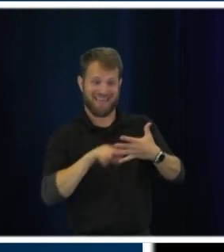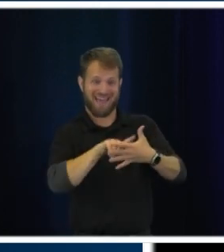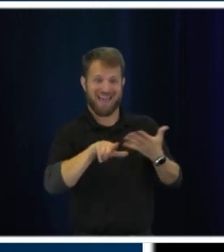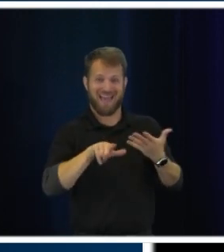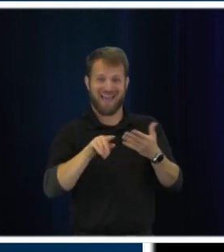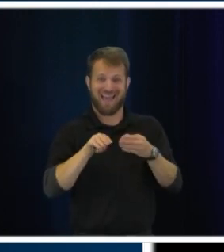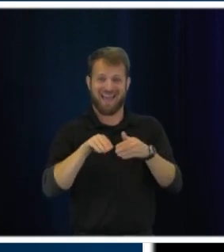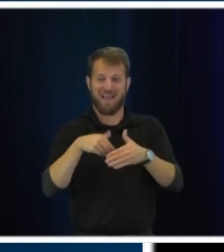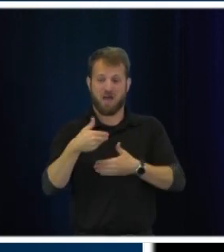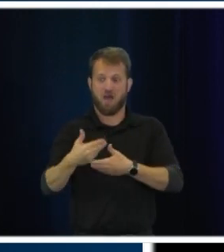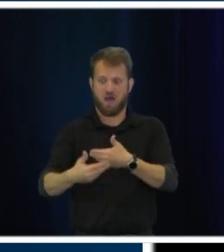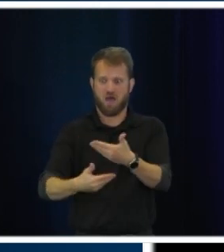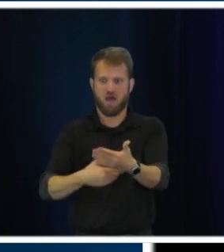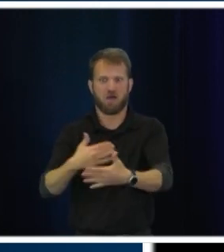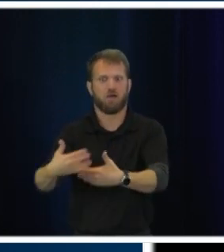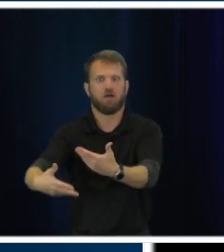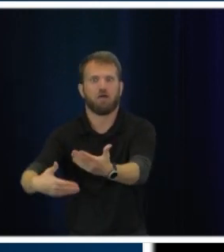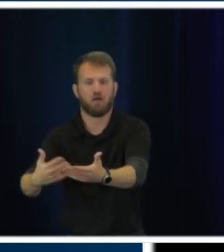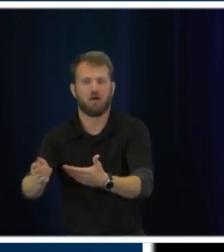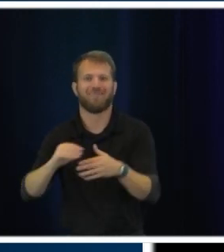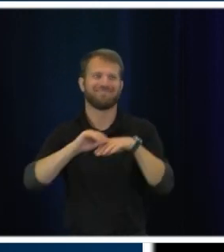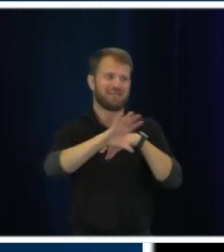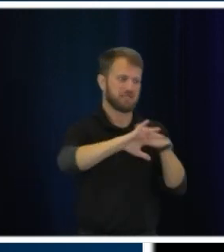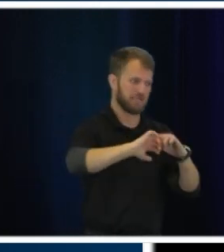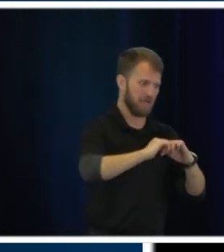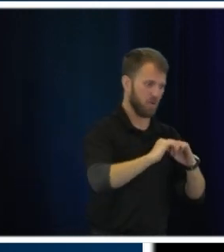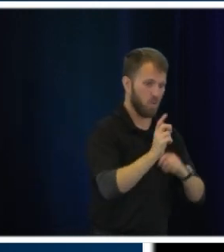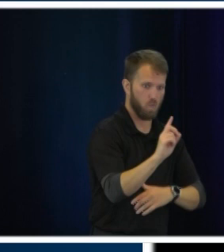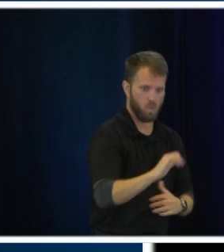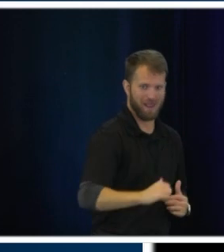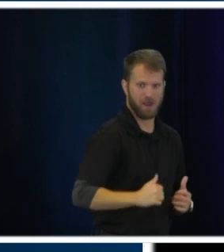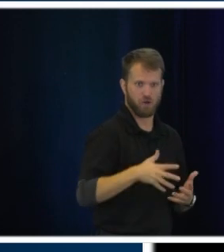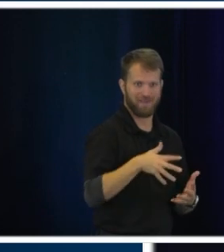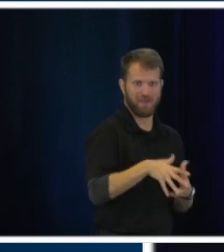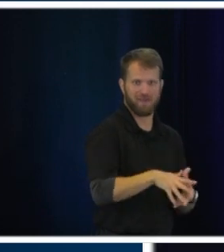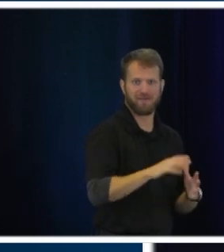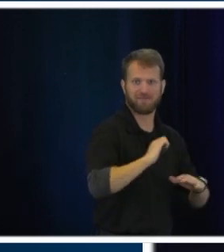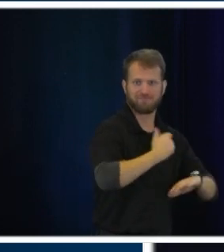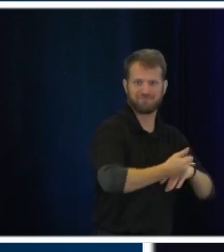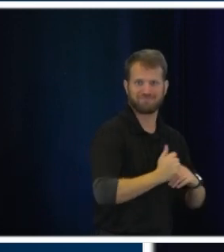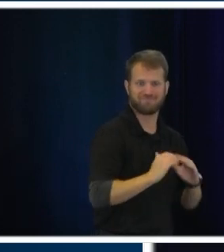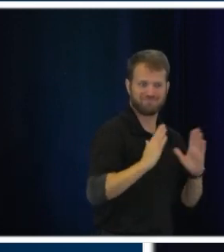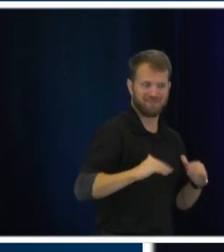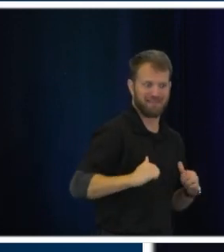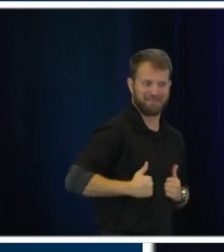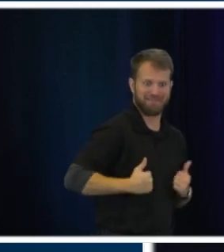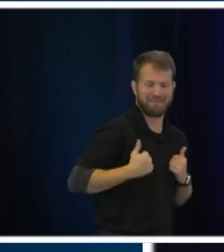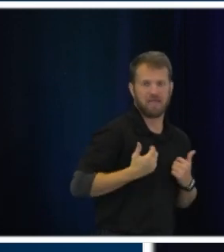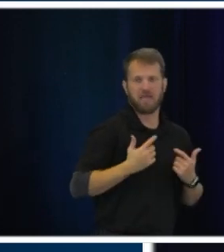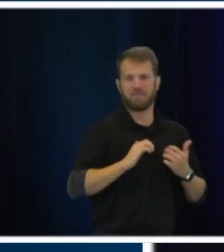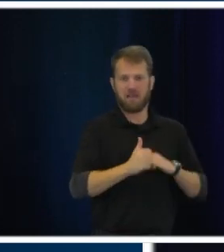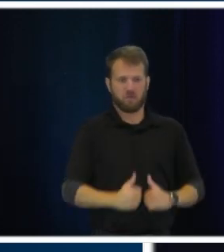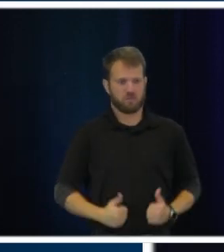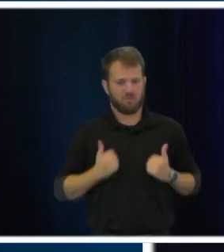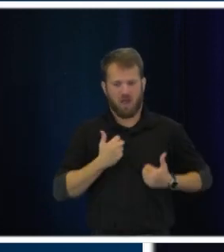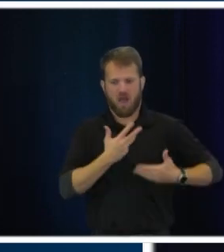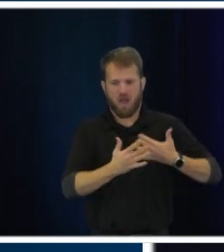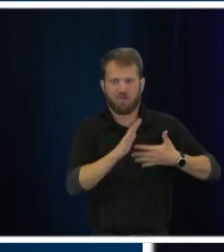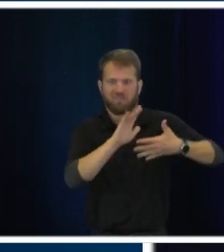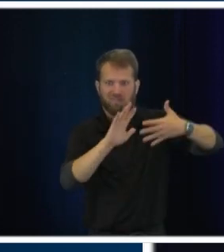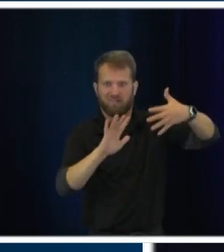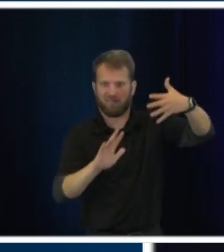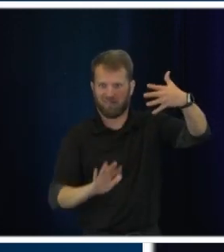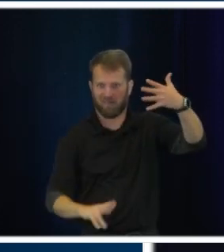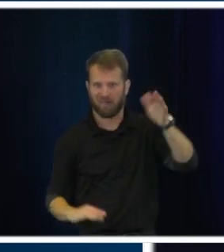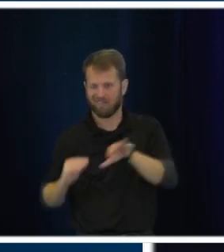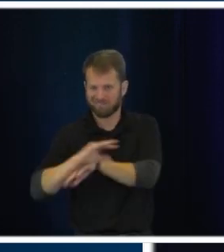then affects where they live, how they survive, how they thrive. And what I really want to convey to all of